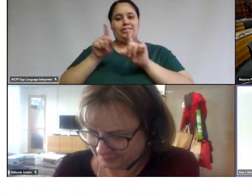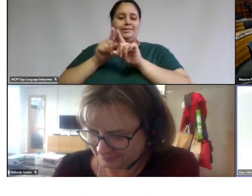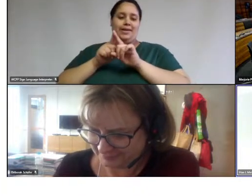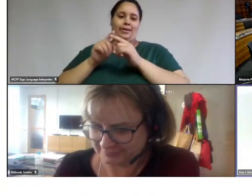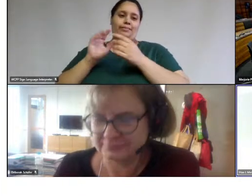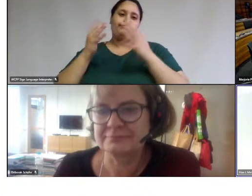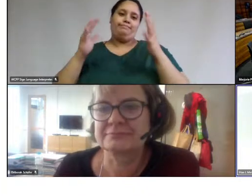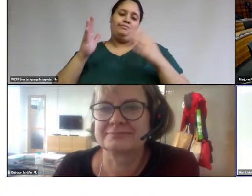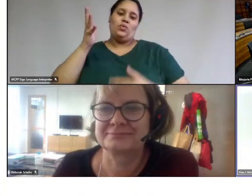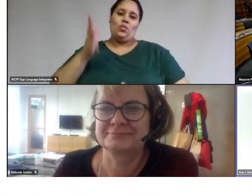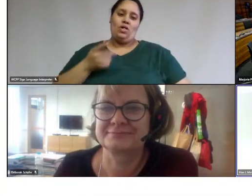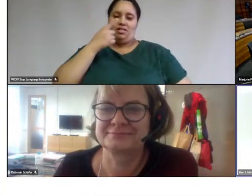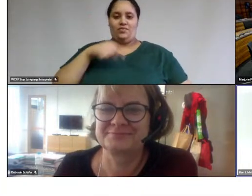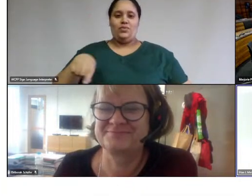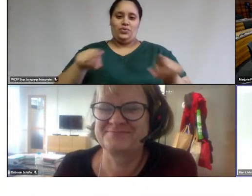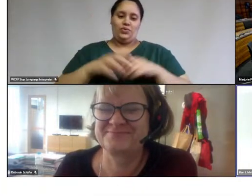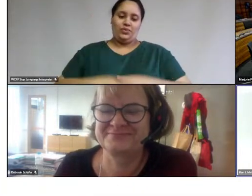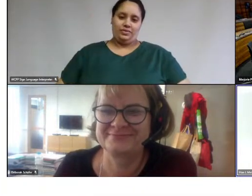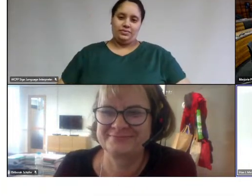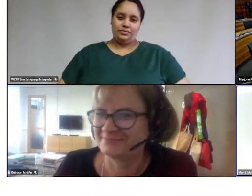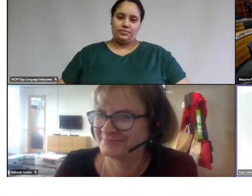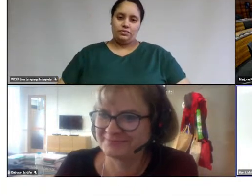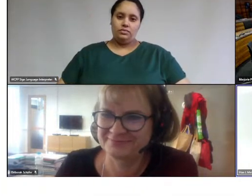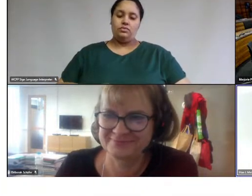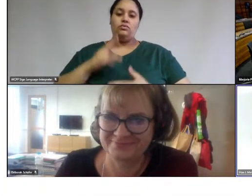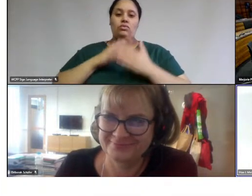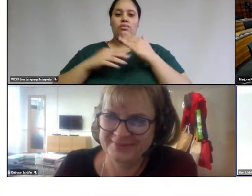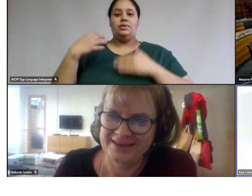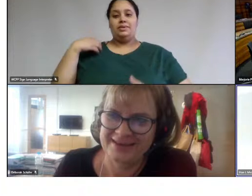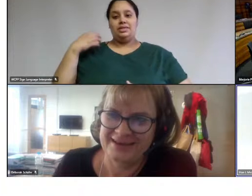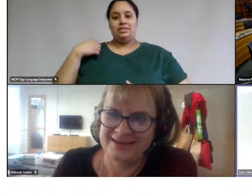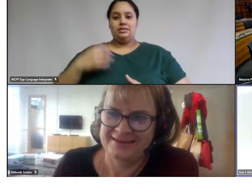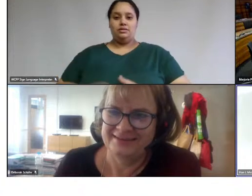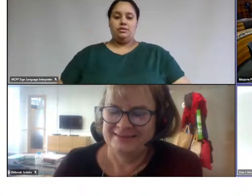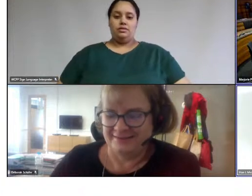hands for you. Honorable Minister.